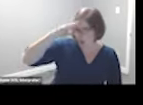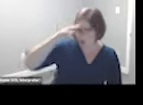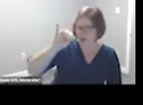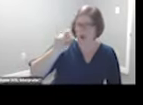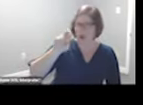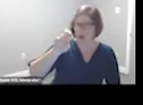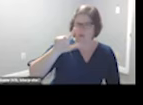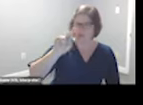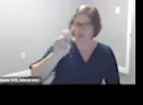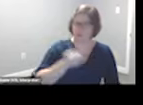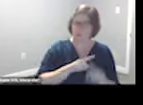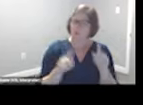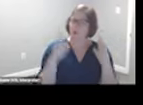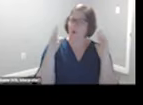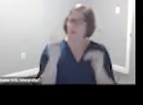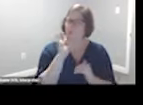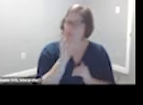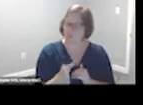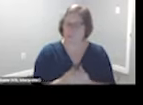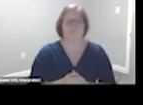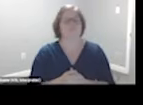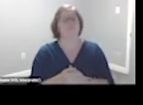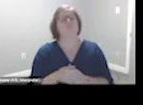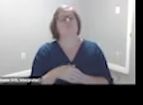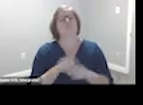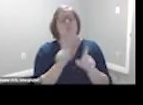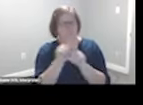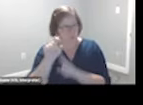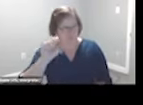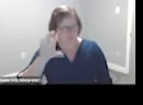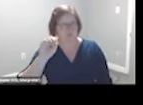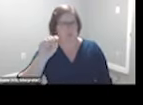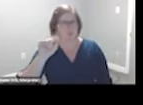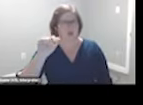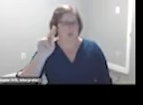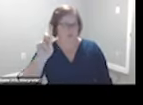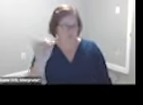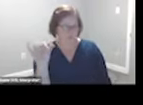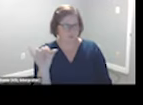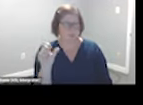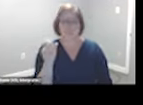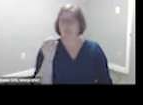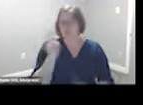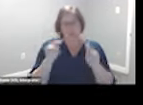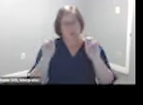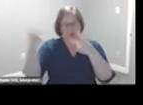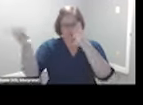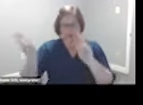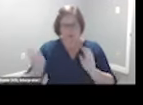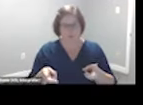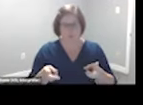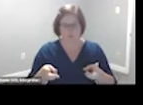future. We've also made our resources available online so that anybody can download them, can 3D print them,